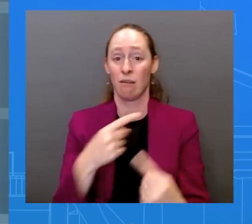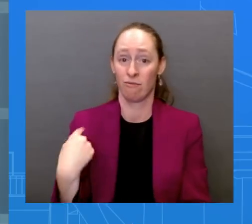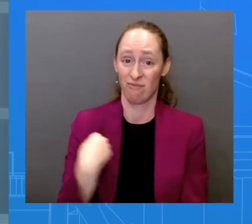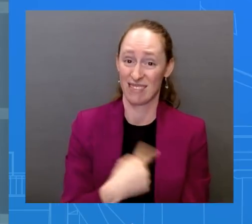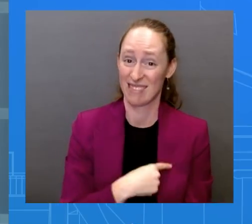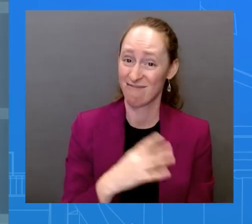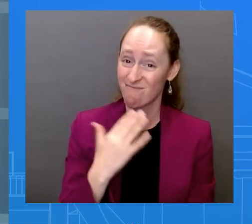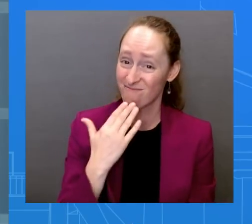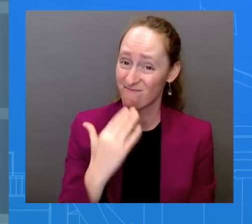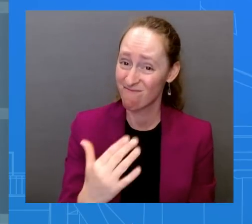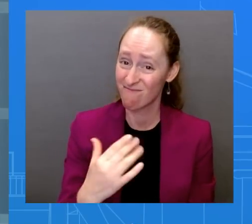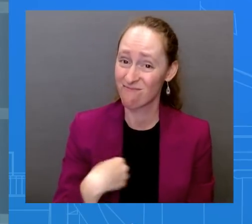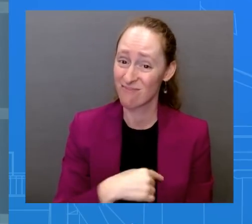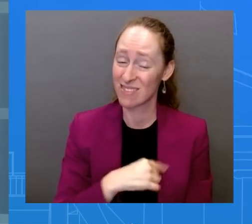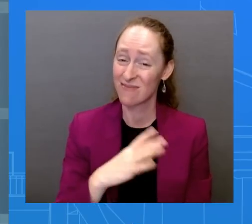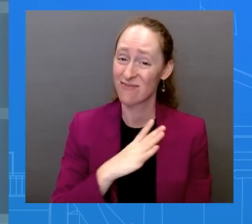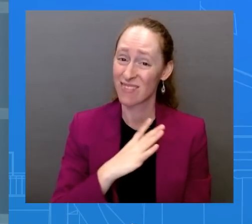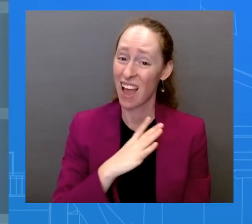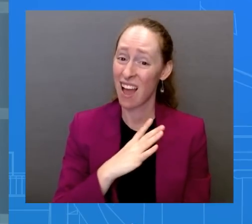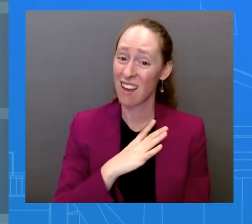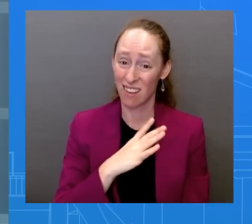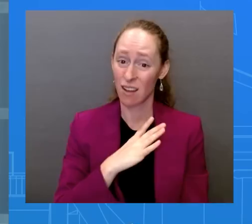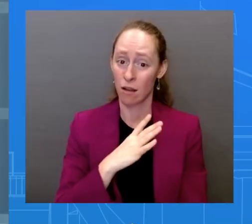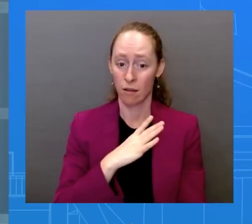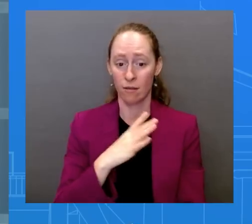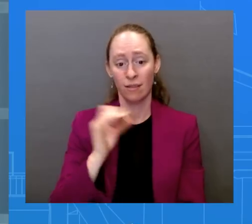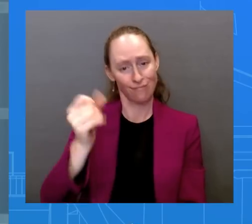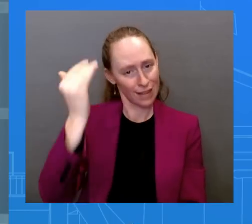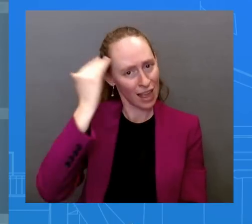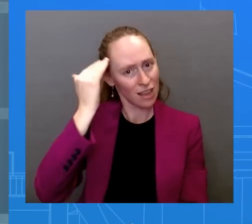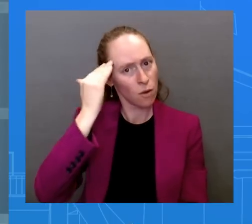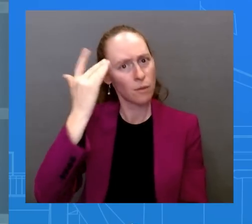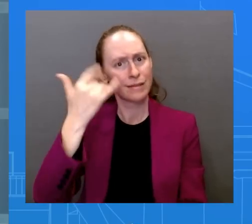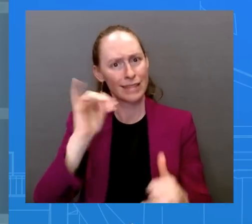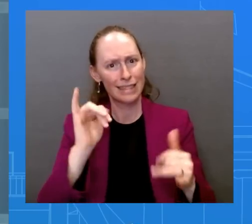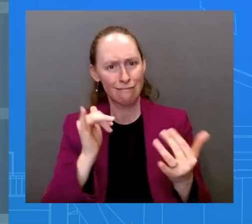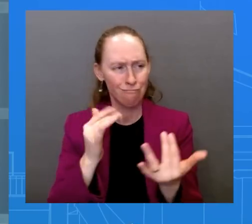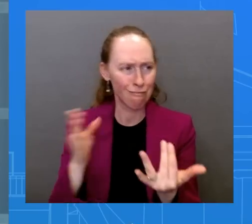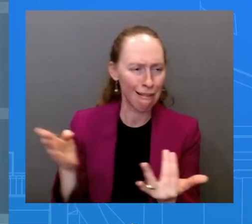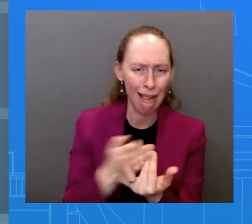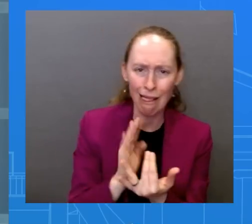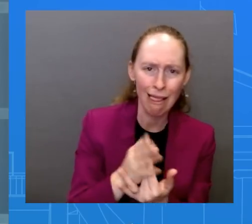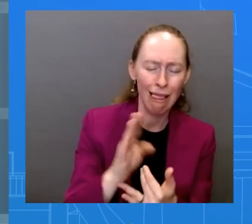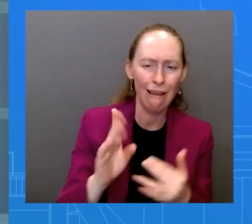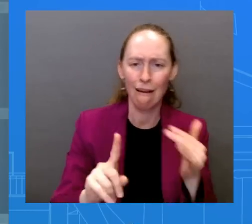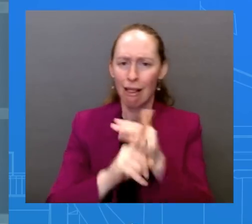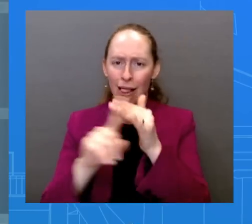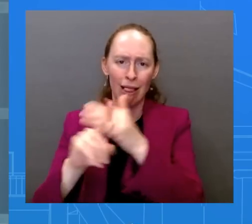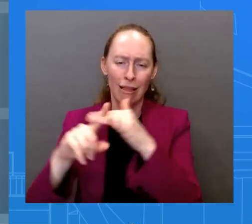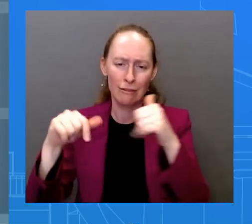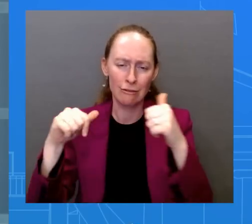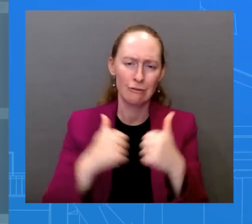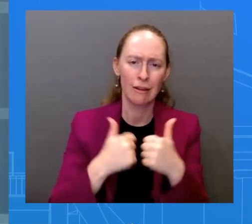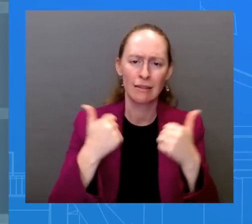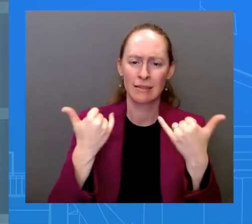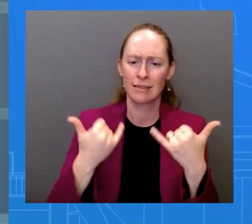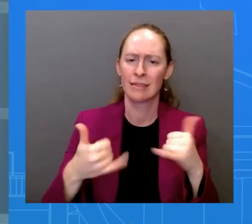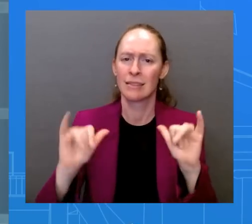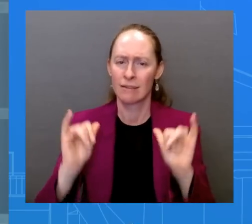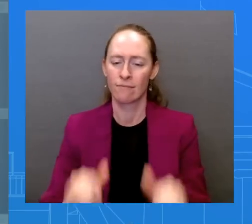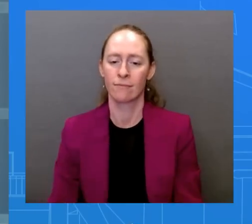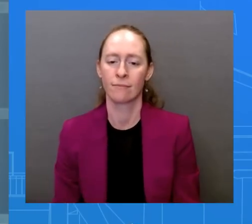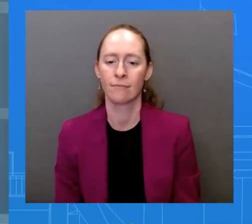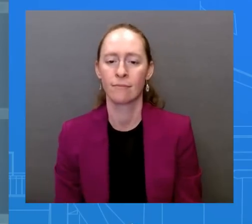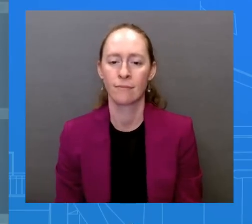challenges clearly around the globe. And as the president's economic legislation, including the infrastructure law, the